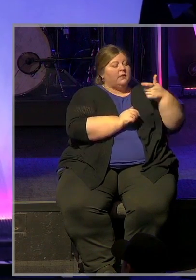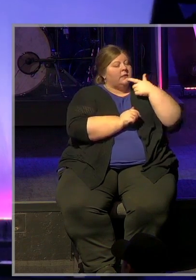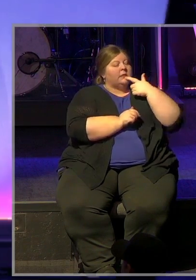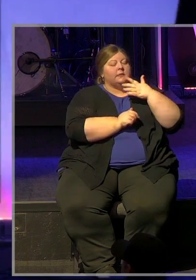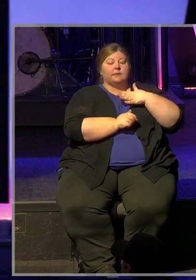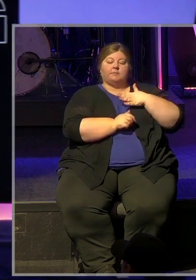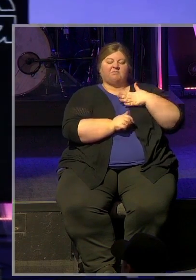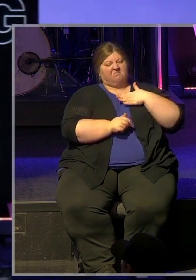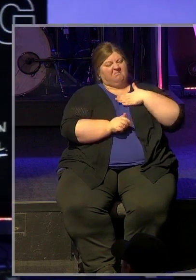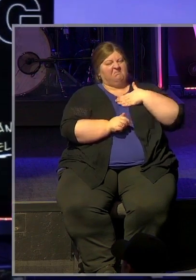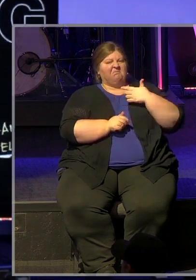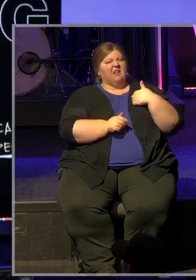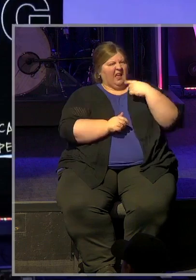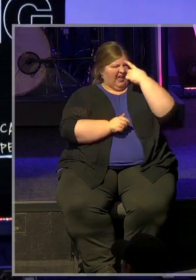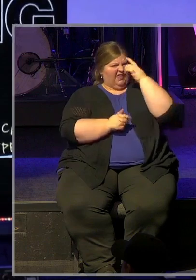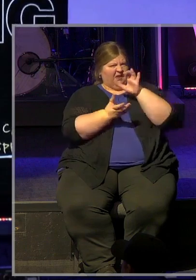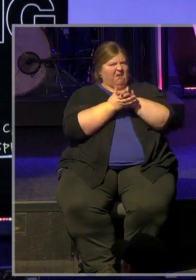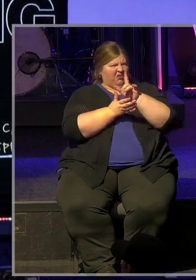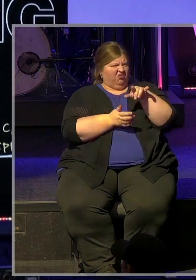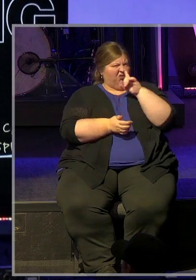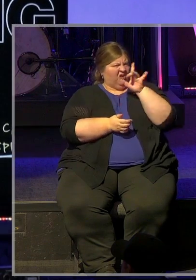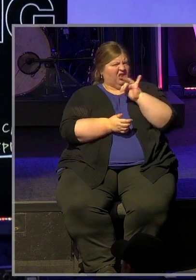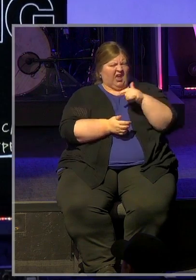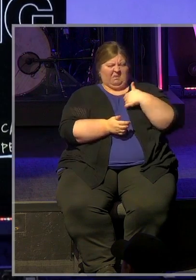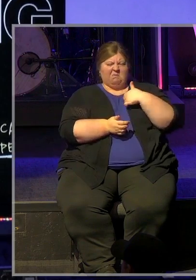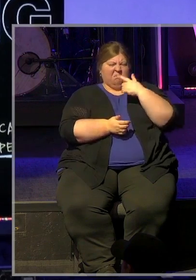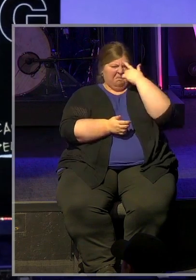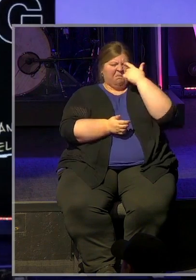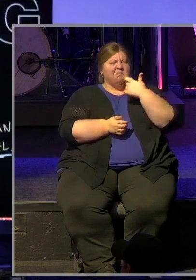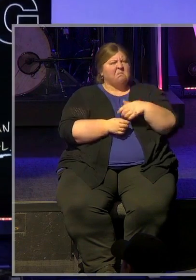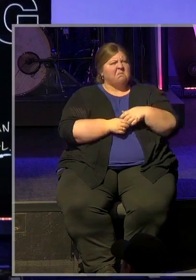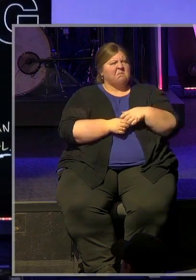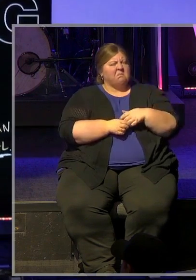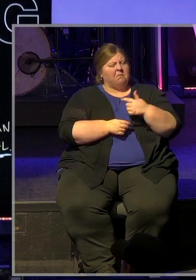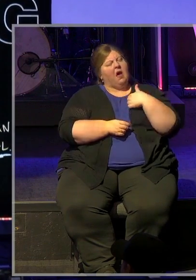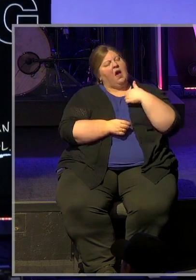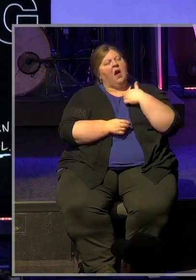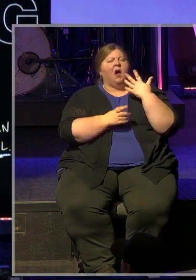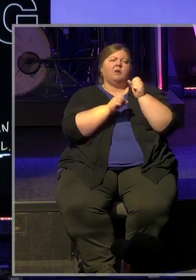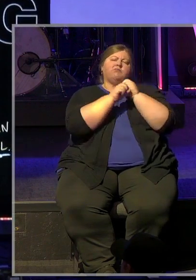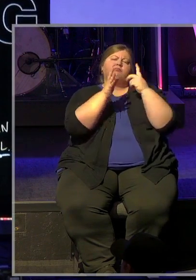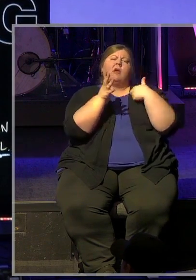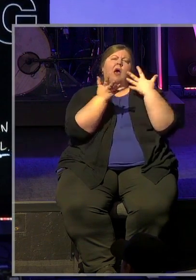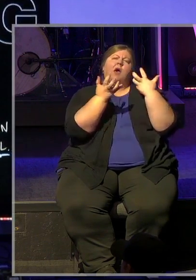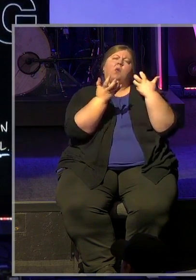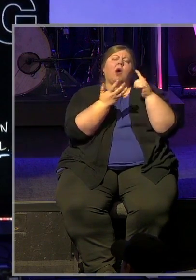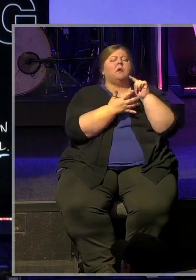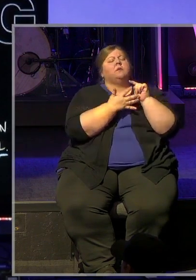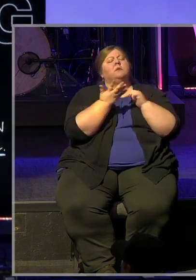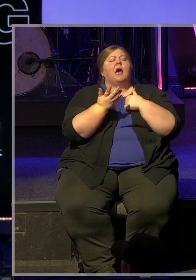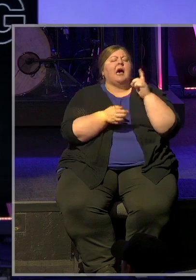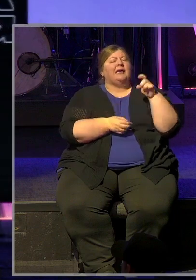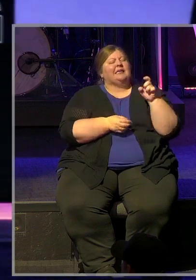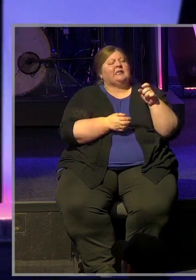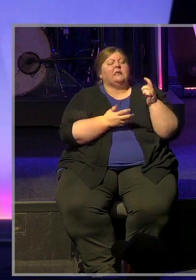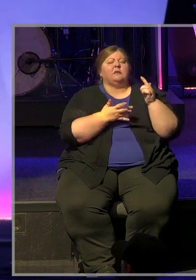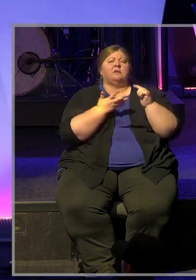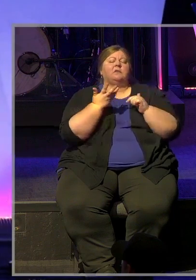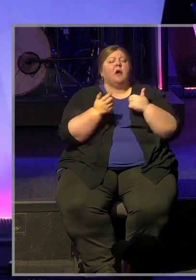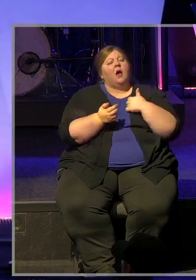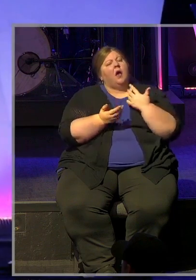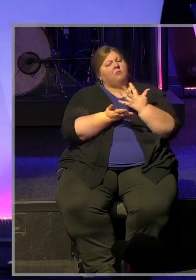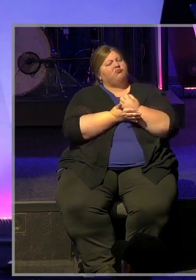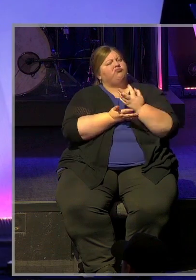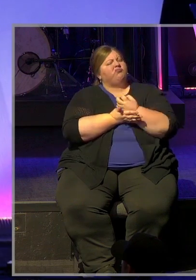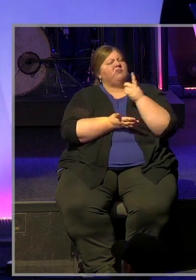an idea of what I believe marriage should be. Eisegesis is, I have an idea of what I want. Or what I need, or what I